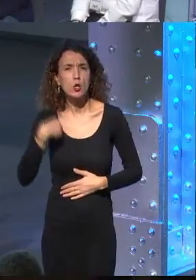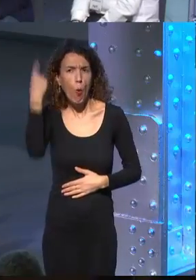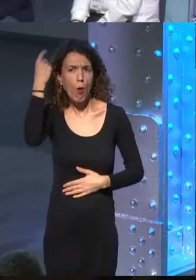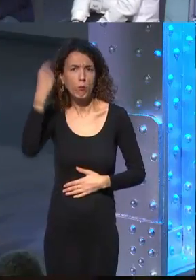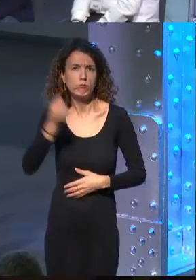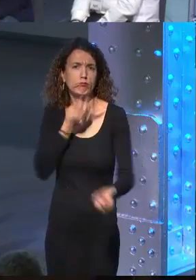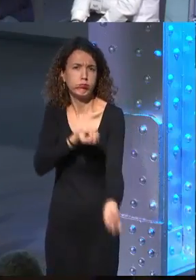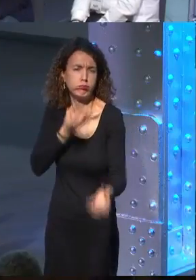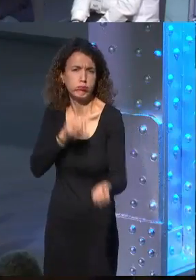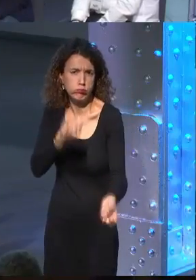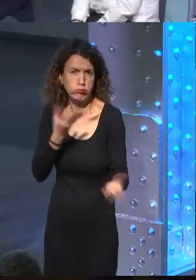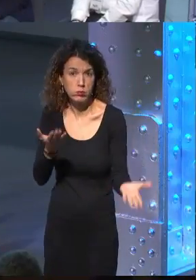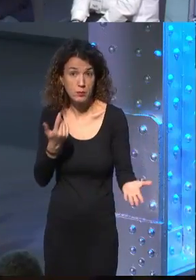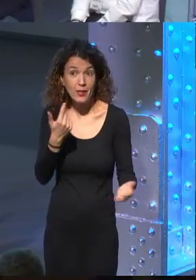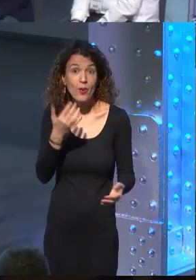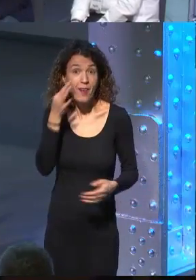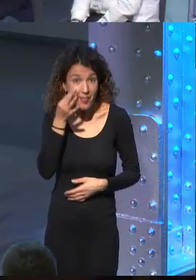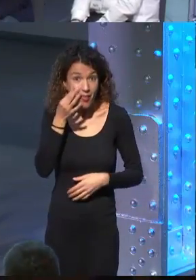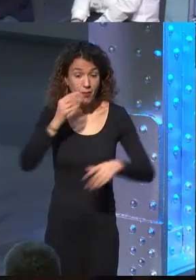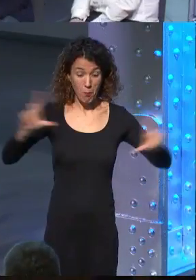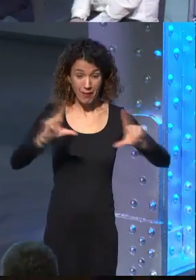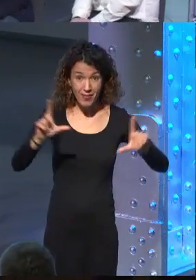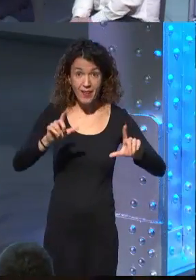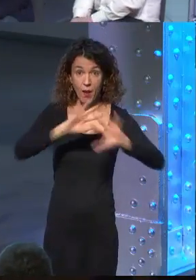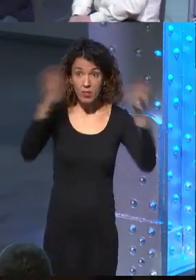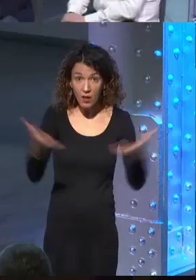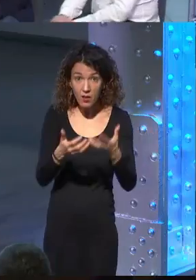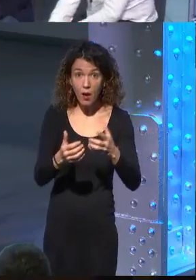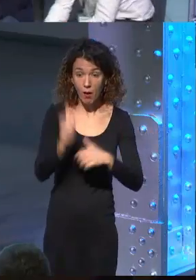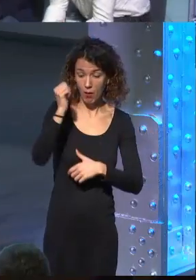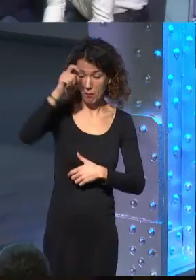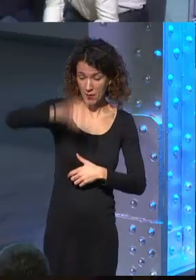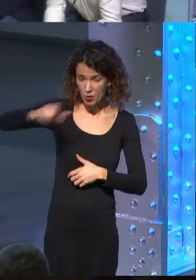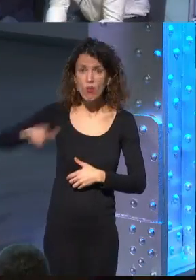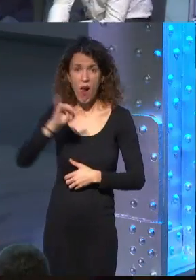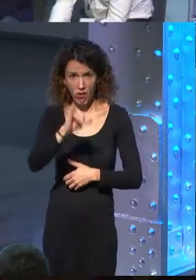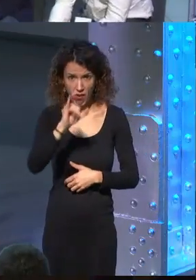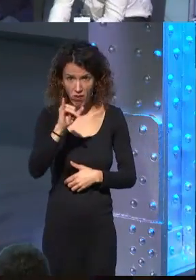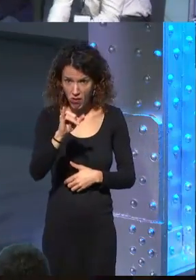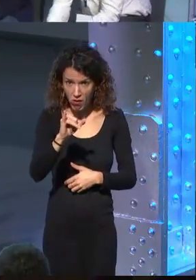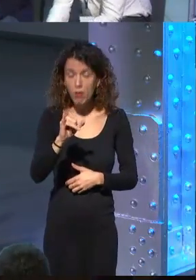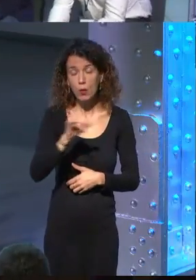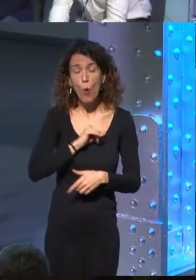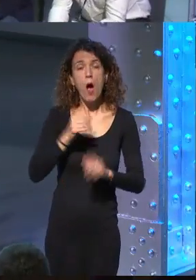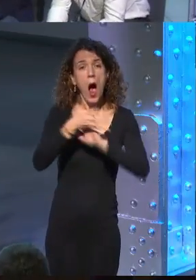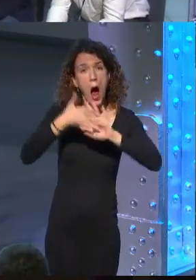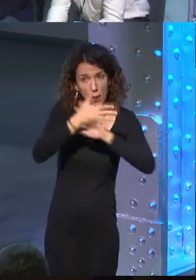us, that makes us be bolder and to say what we think, without thinking that behind that screen there's a person like you, like